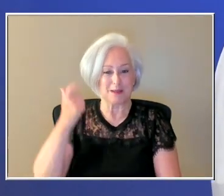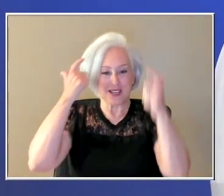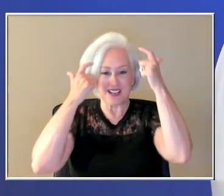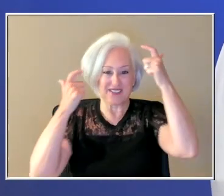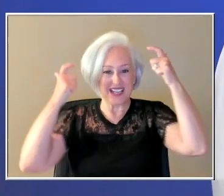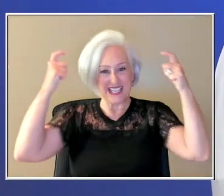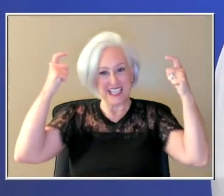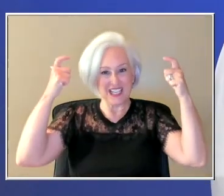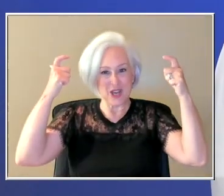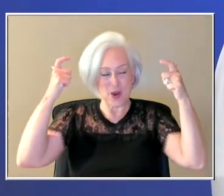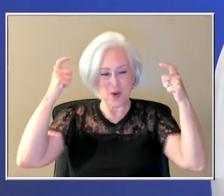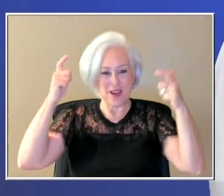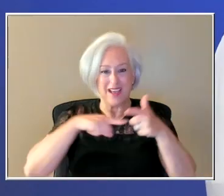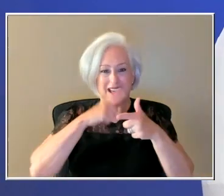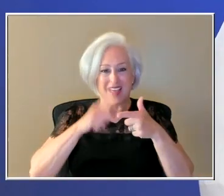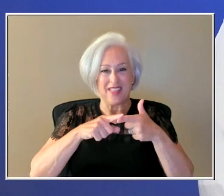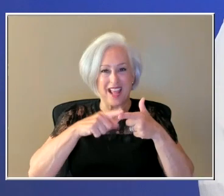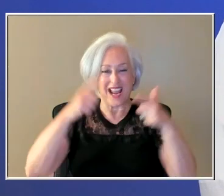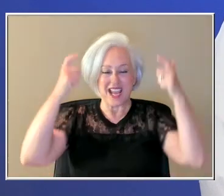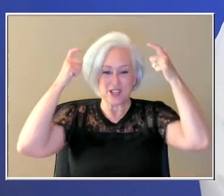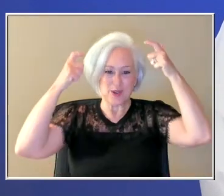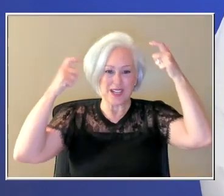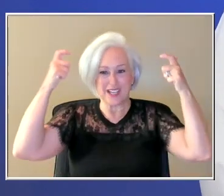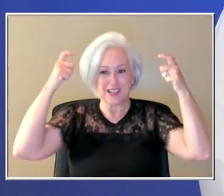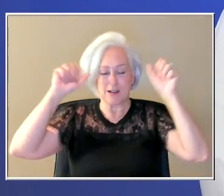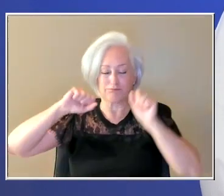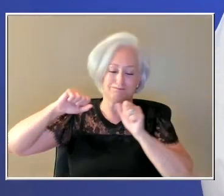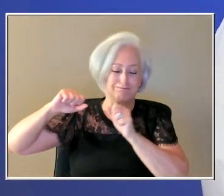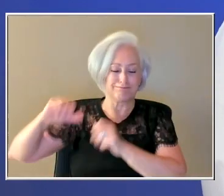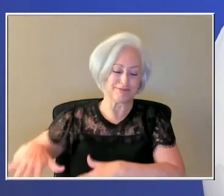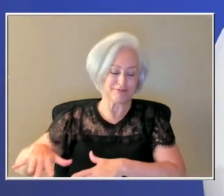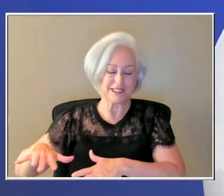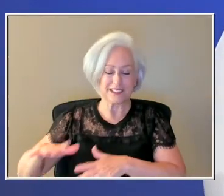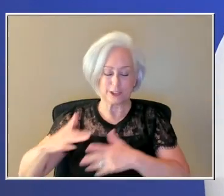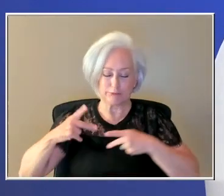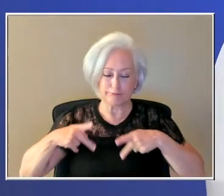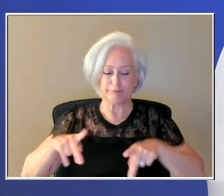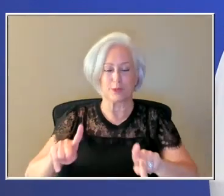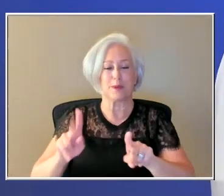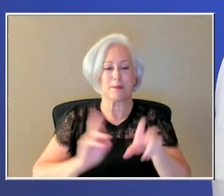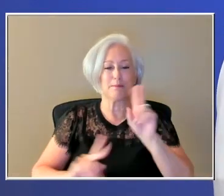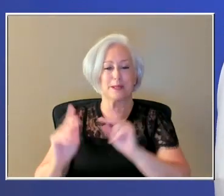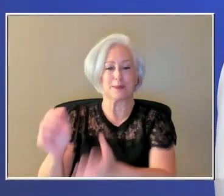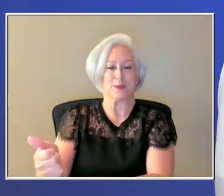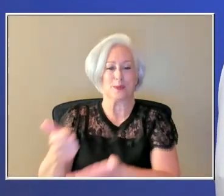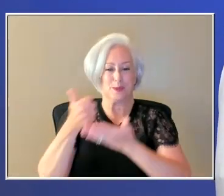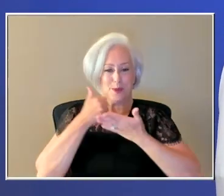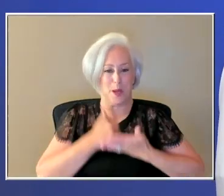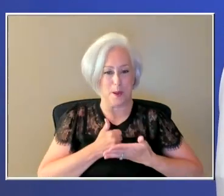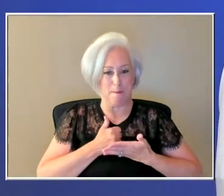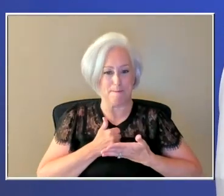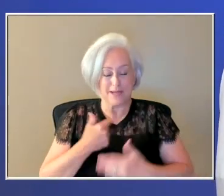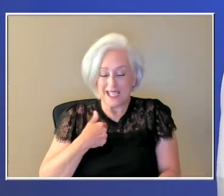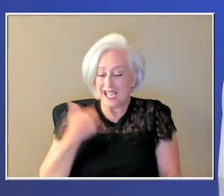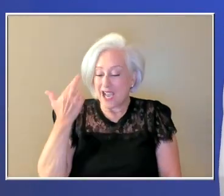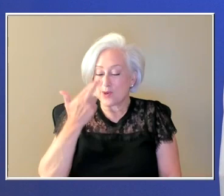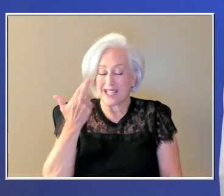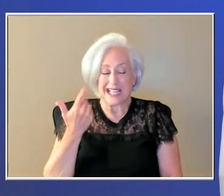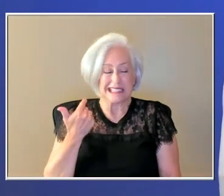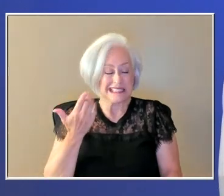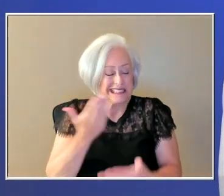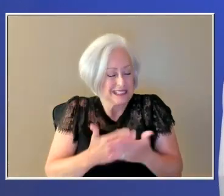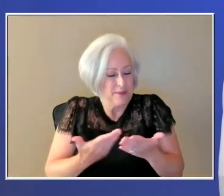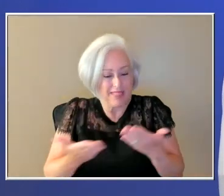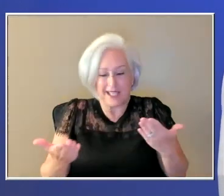of letting people help me because I realized that there are some things I just can't do right now.